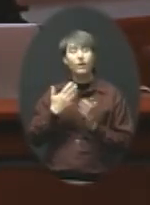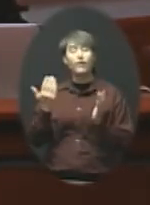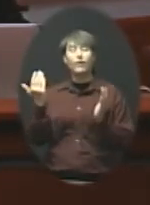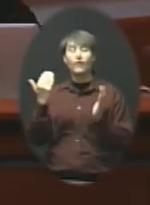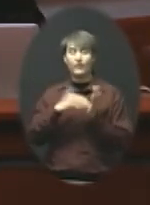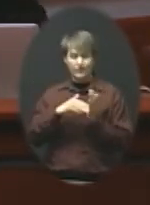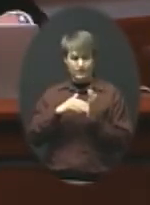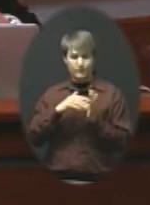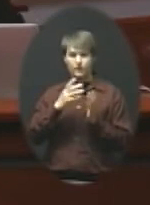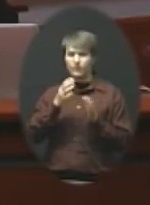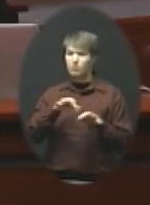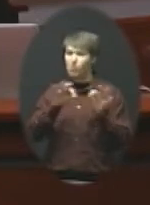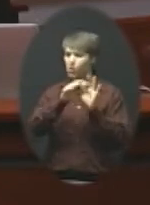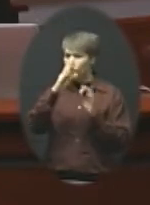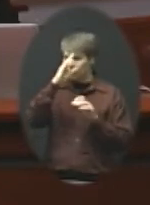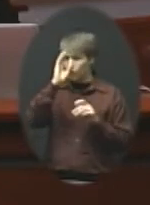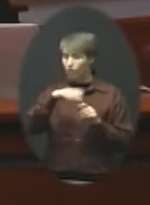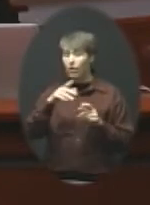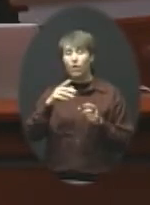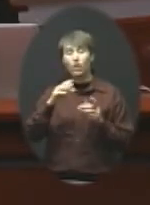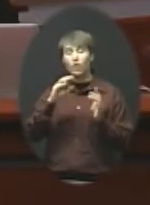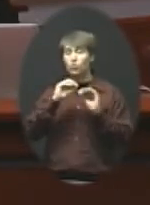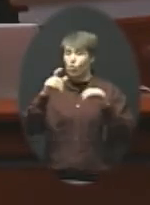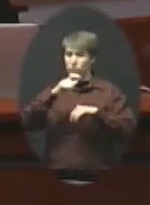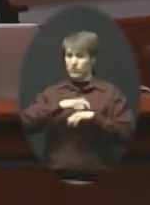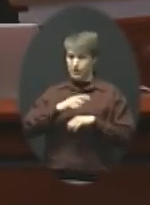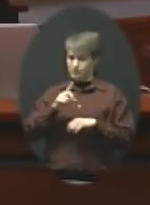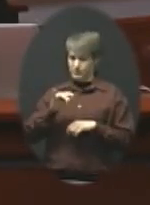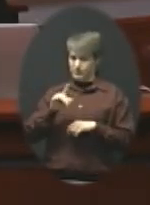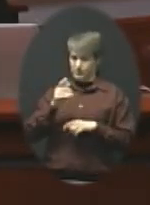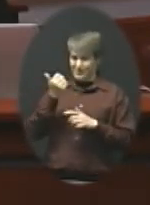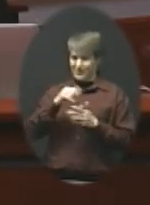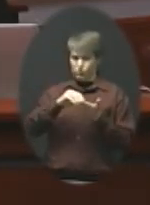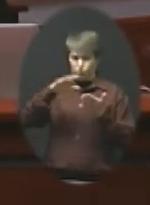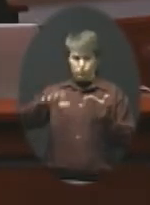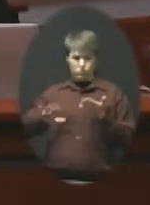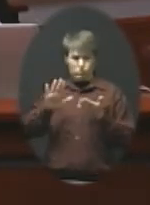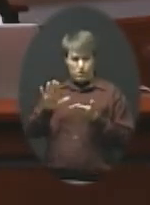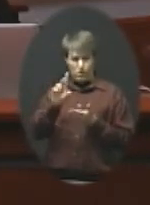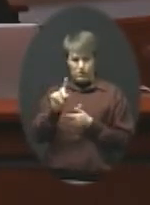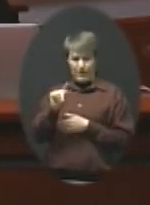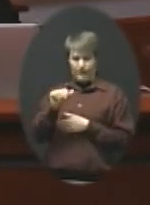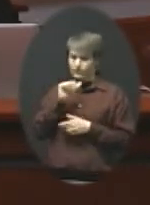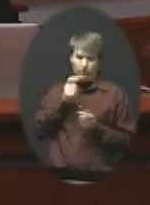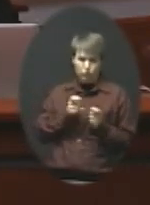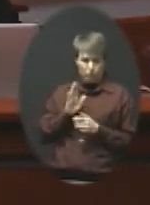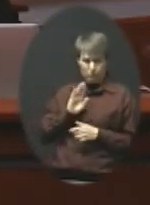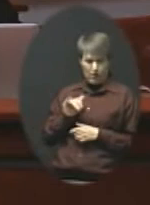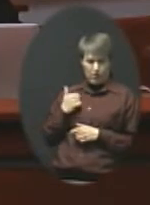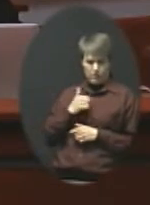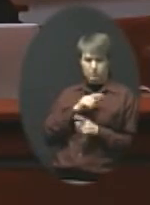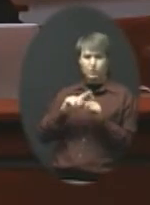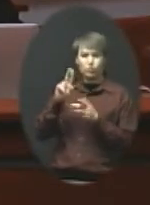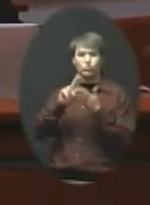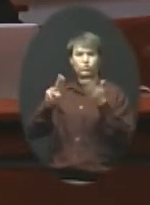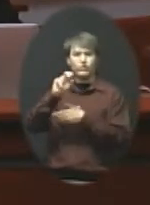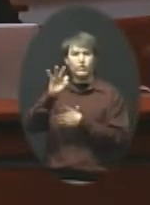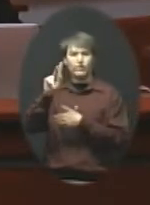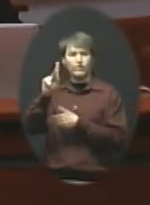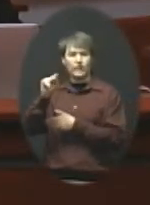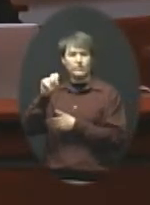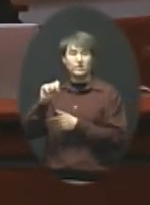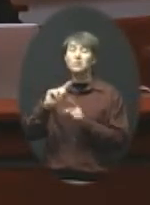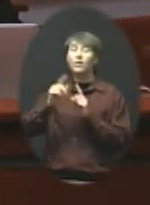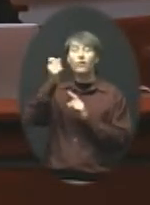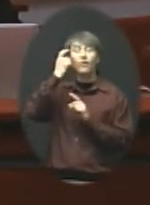know that at no time did we ever have any student data, and it's not even controlled by us, but by the University of Kansas, no data was ever